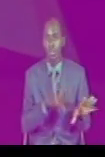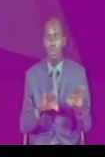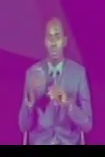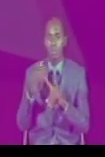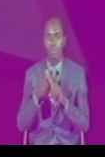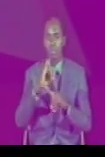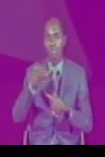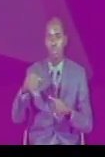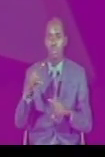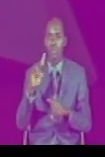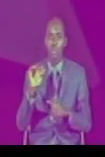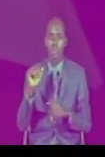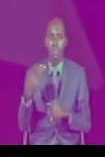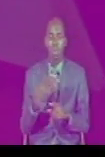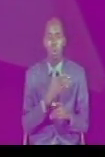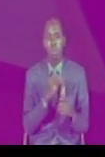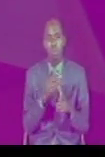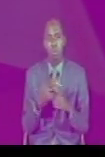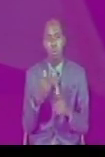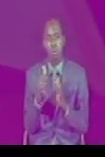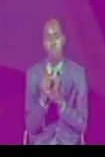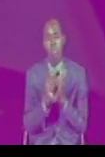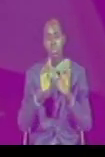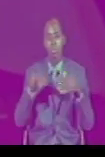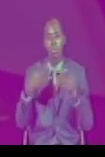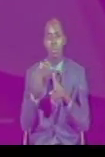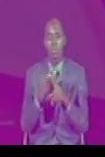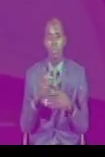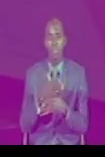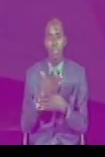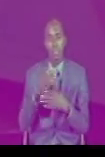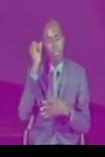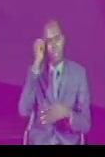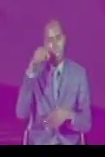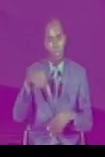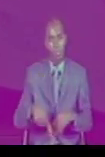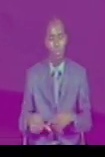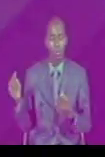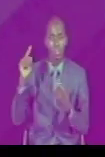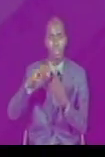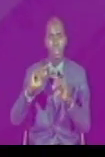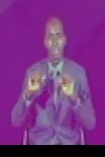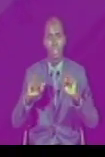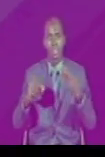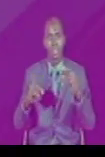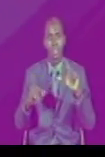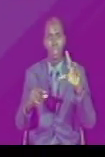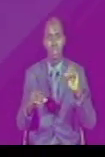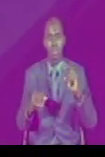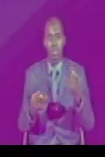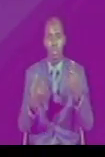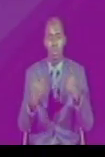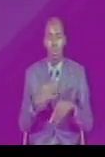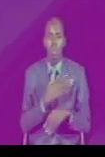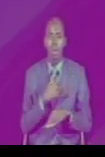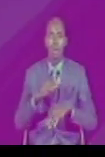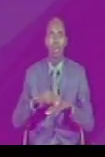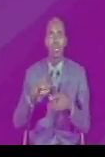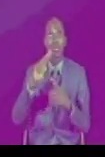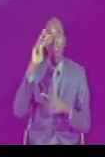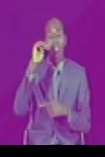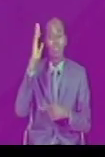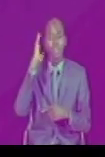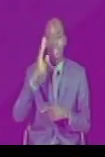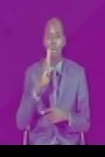a lawgiver from between his feet, until Shiloh come, and unto him shall the